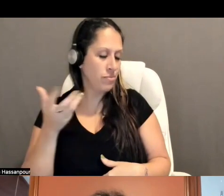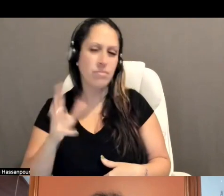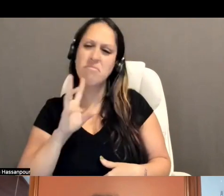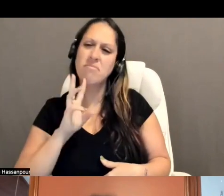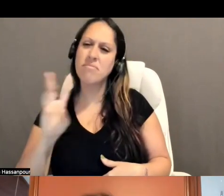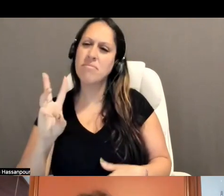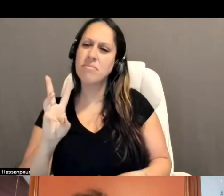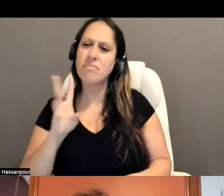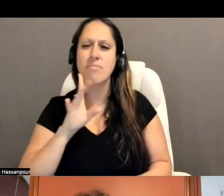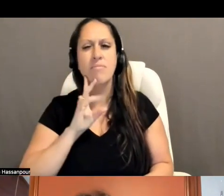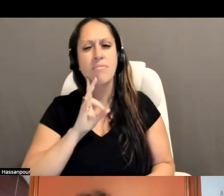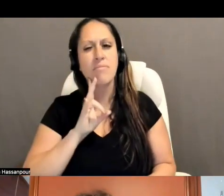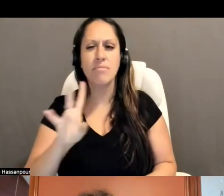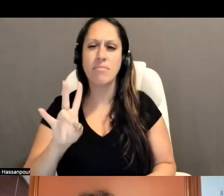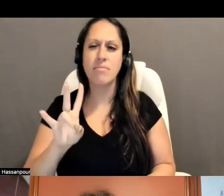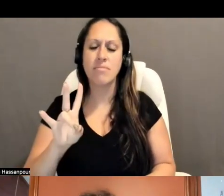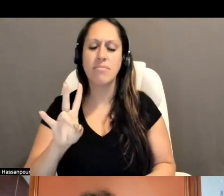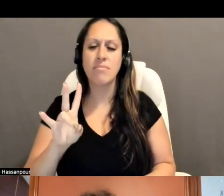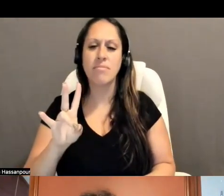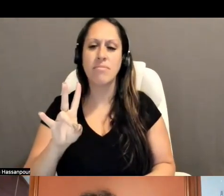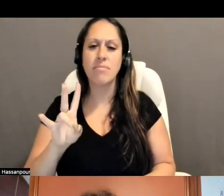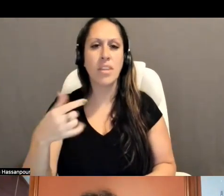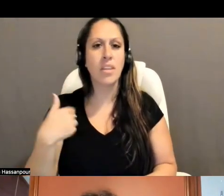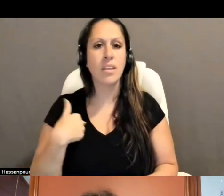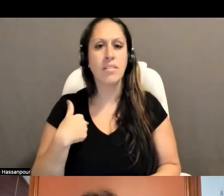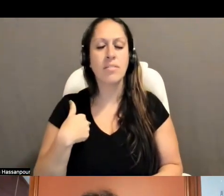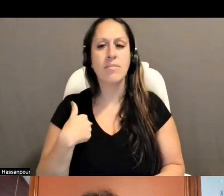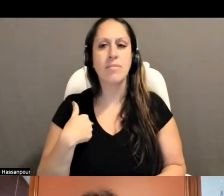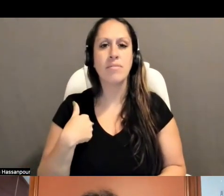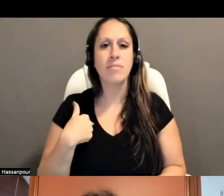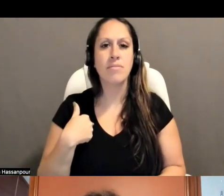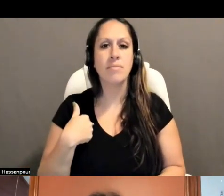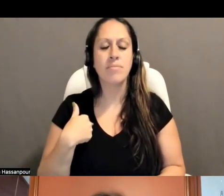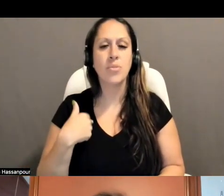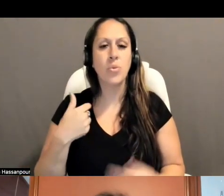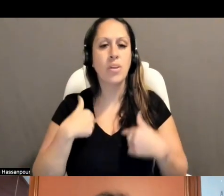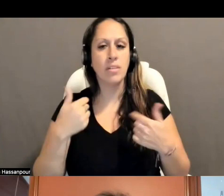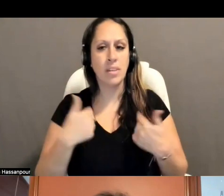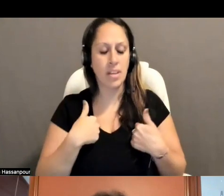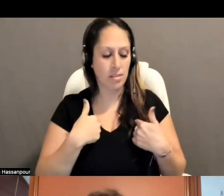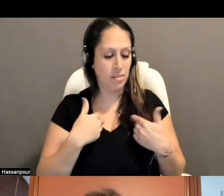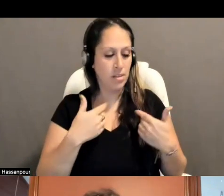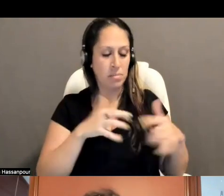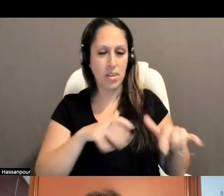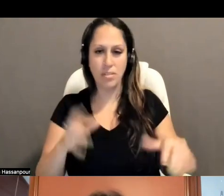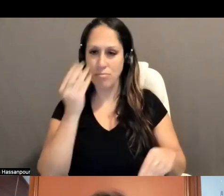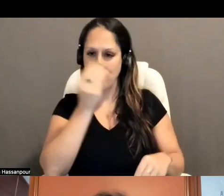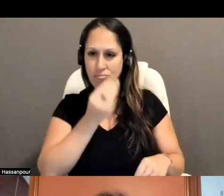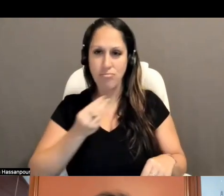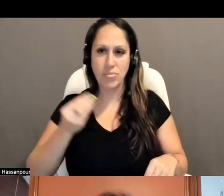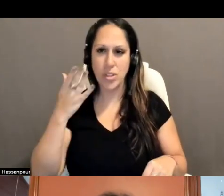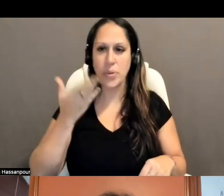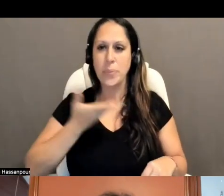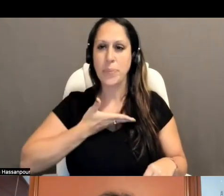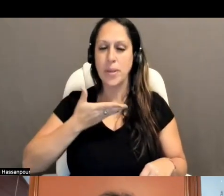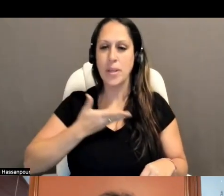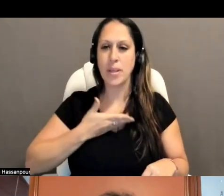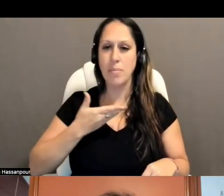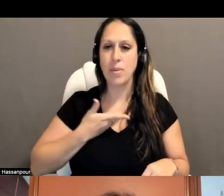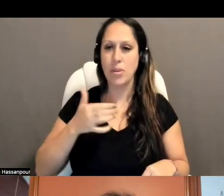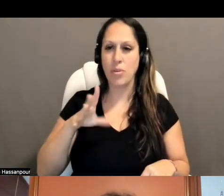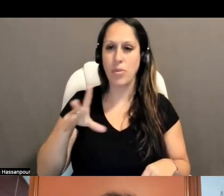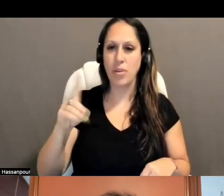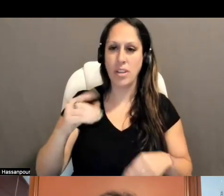6 or 7. And we had a piano, a beautiful baby grand Steinway, and